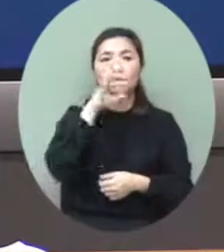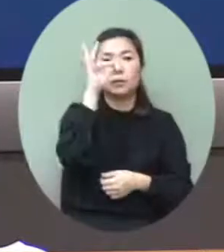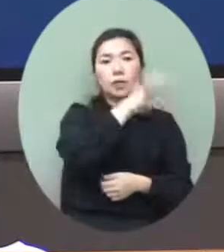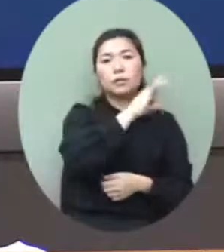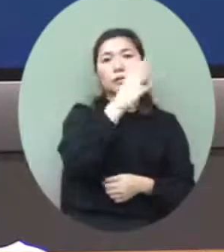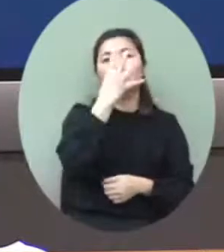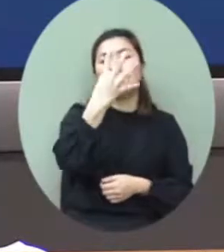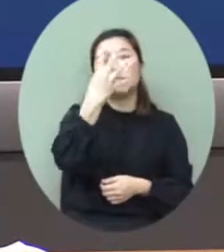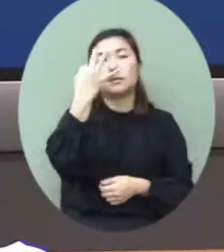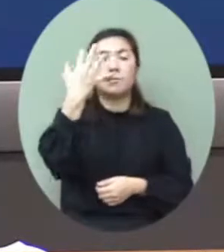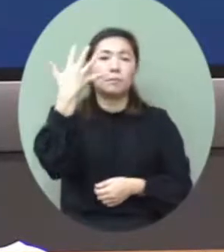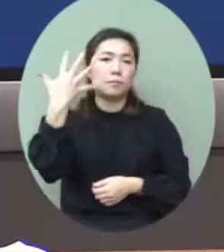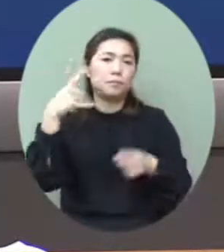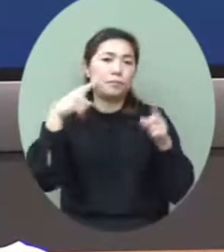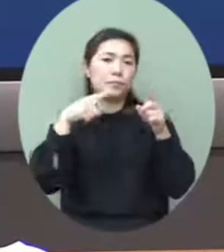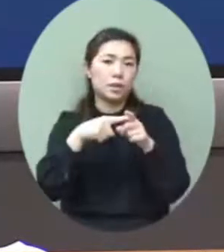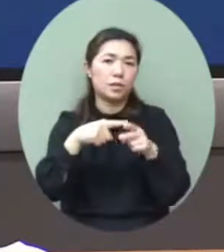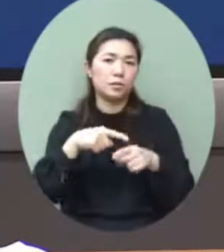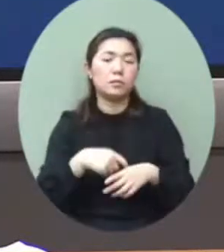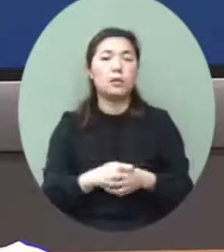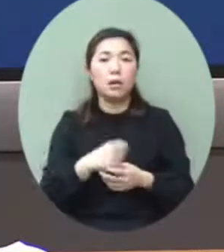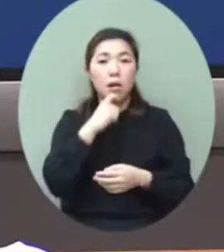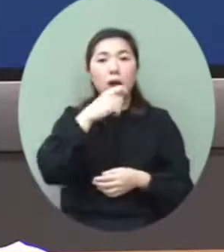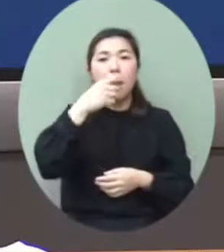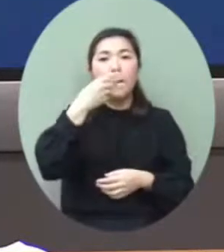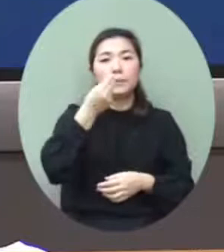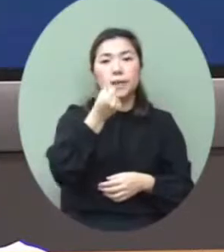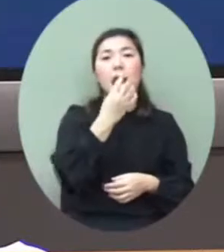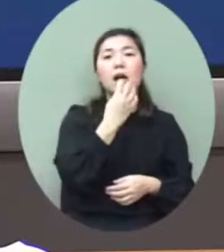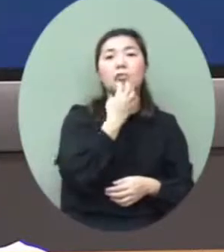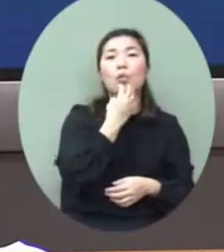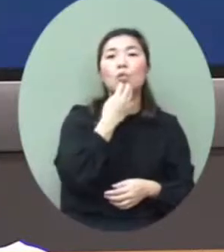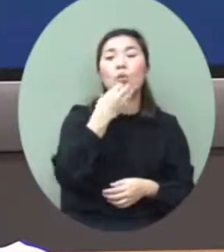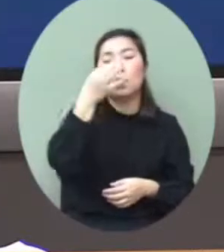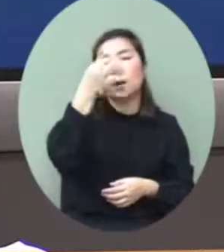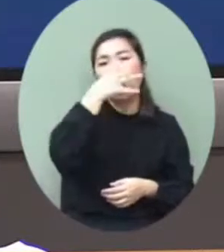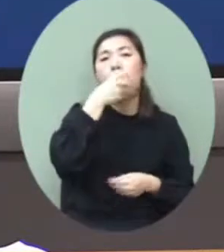for hospitalization. And as I said yesterday,